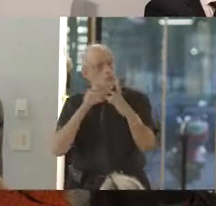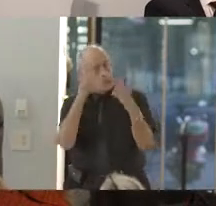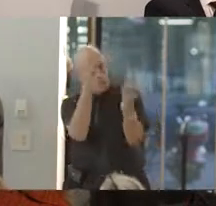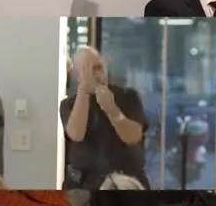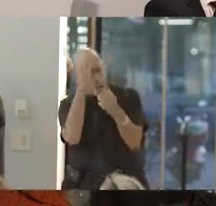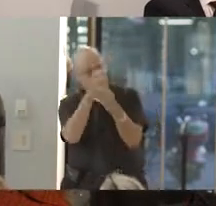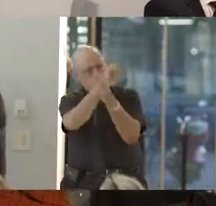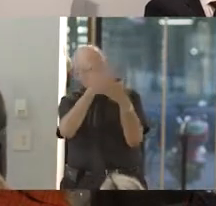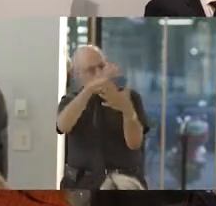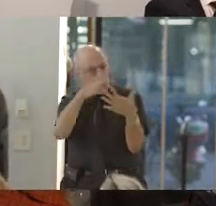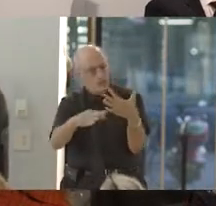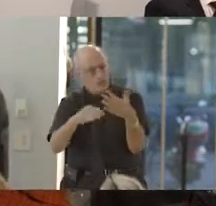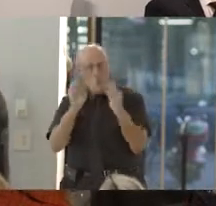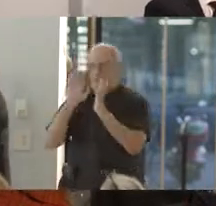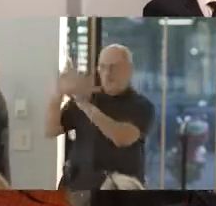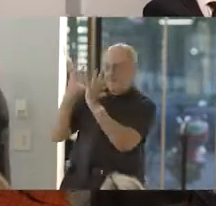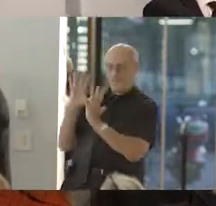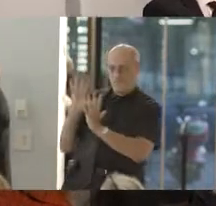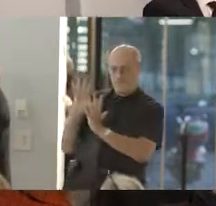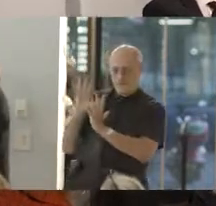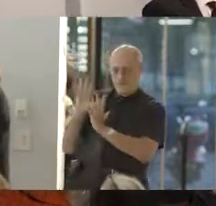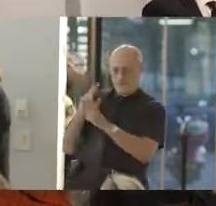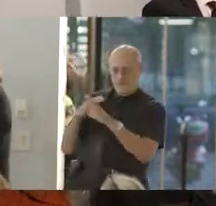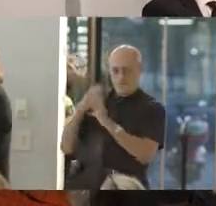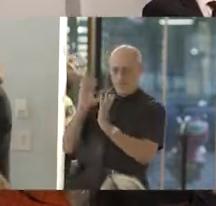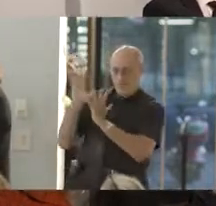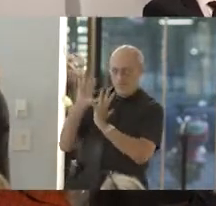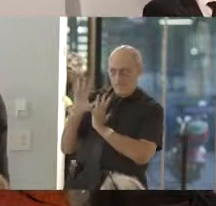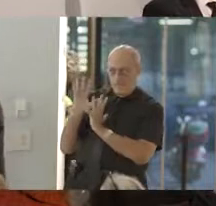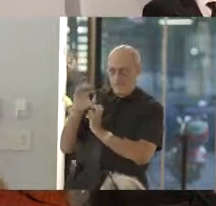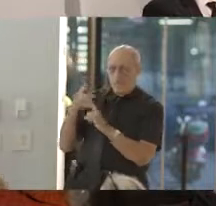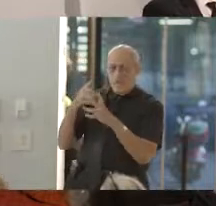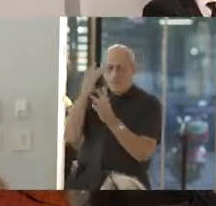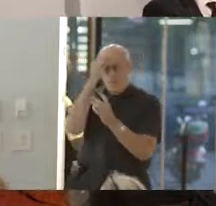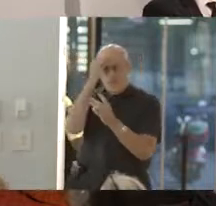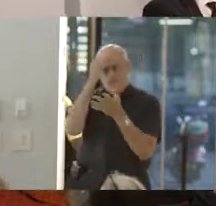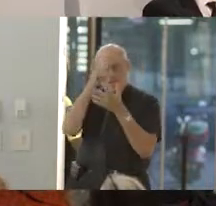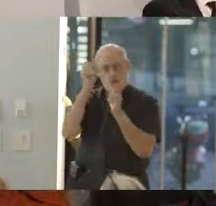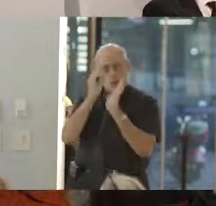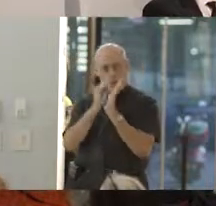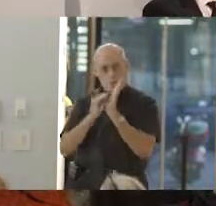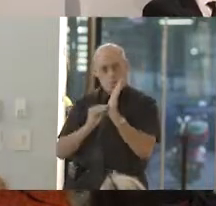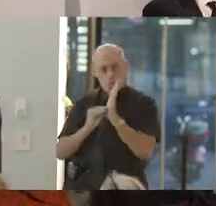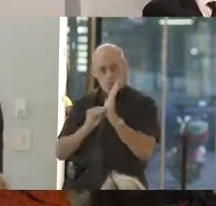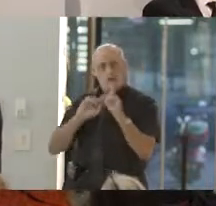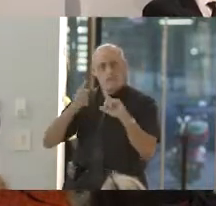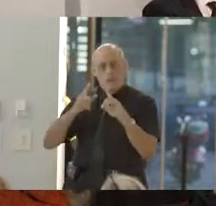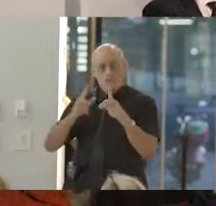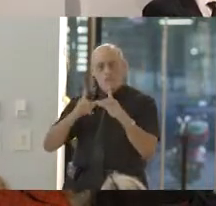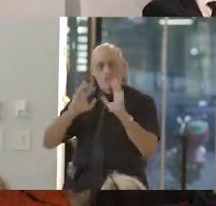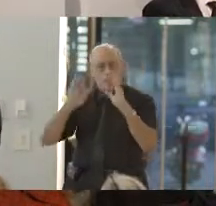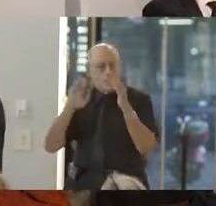options. Maybe we'll leave this slide on the screen and maybe you can finalize your questions. And then we'll enter into the